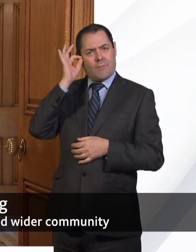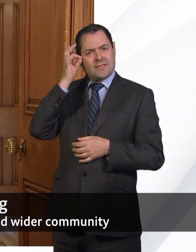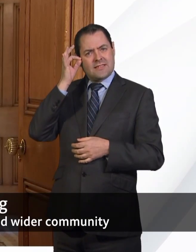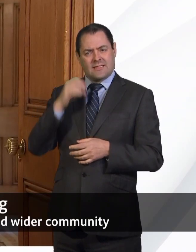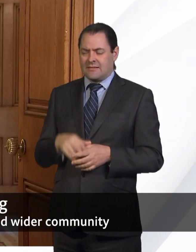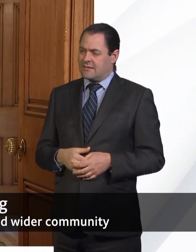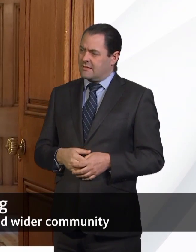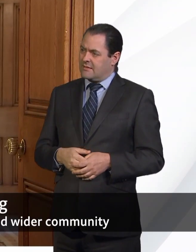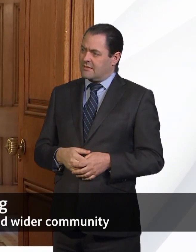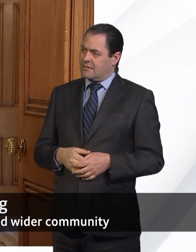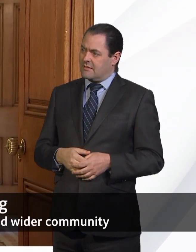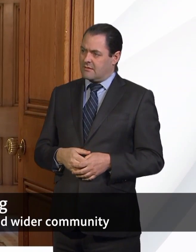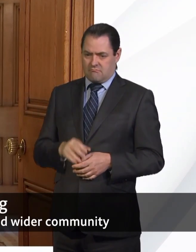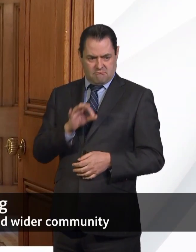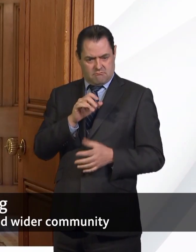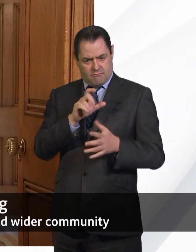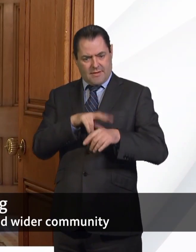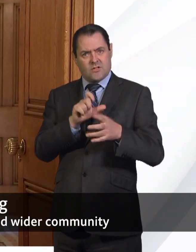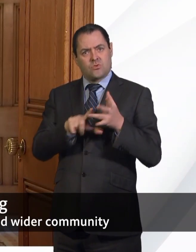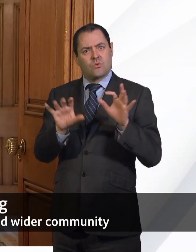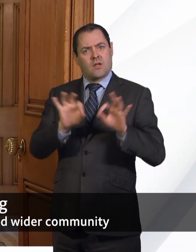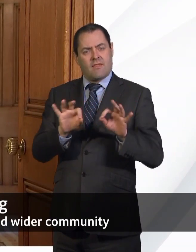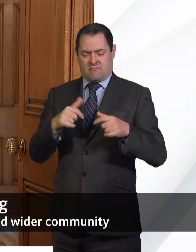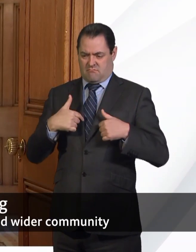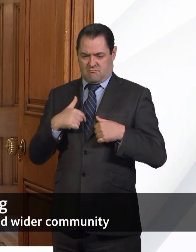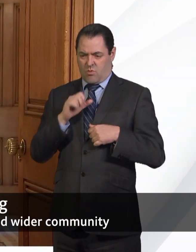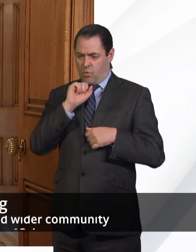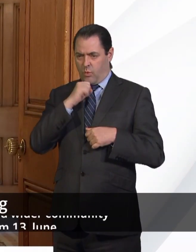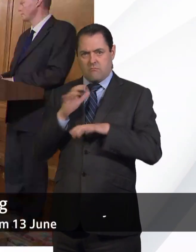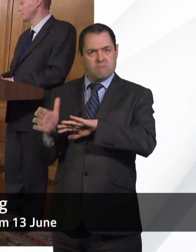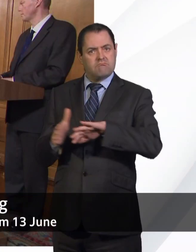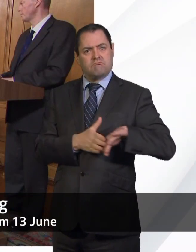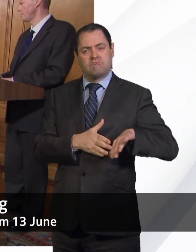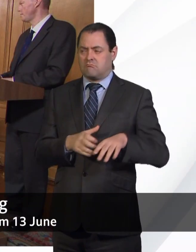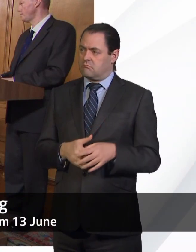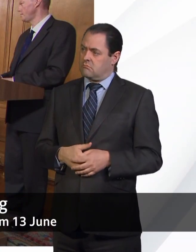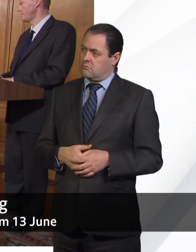Committee. They're not taking any action, and I intend to draw a line under it. And all I can say, and I know that